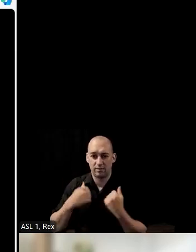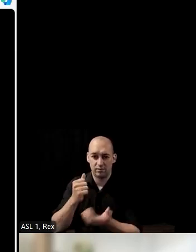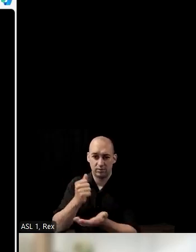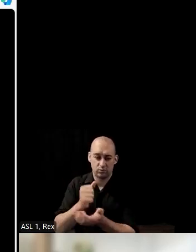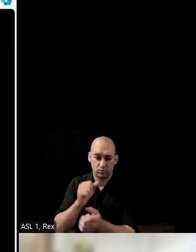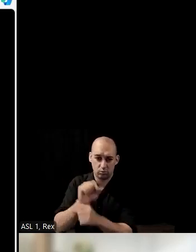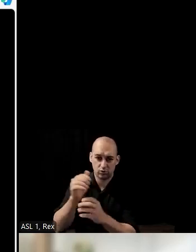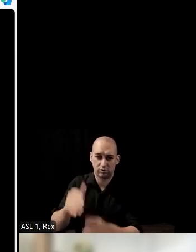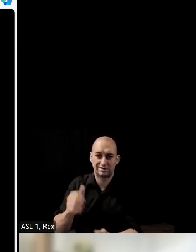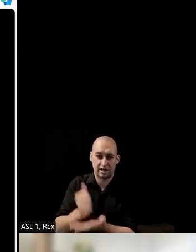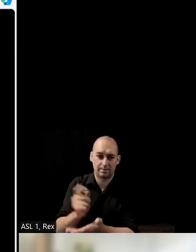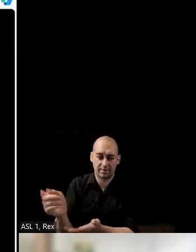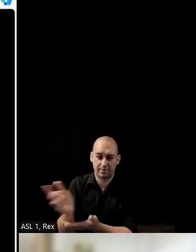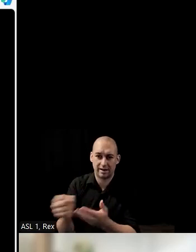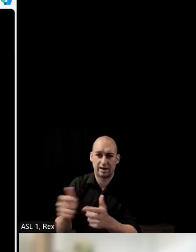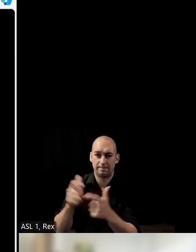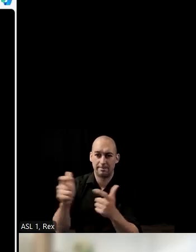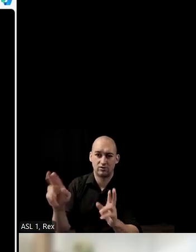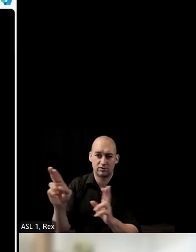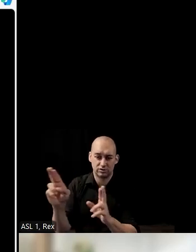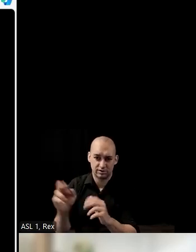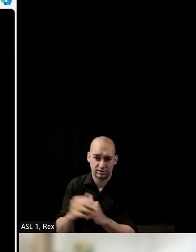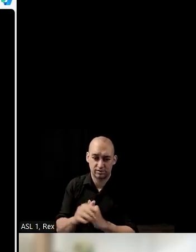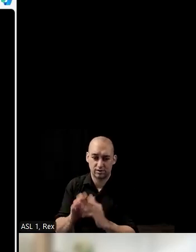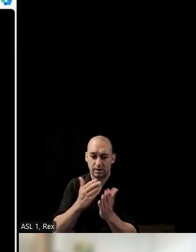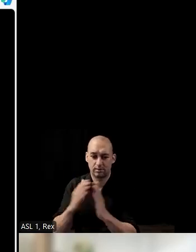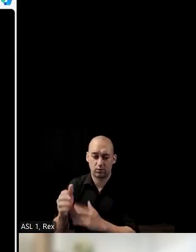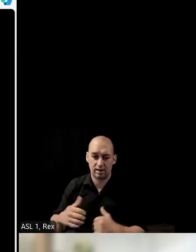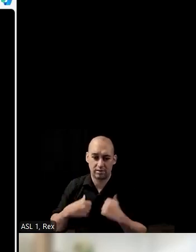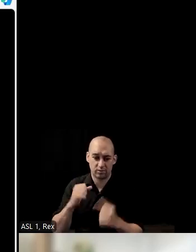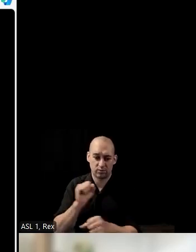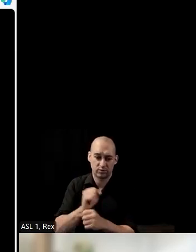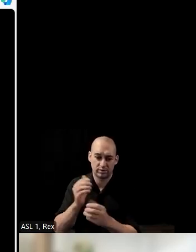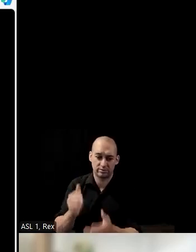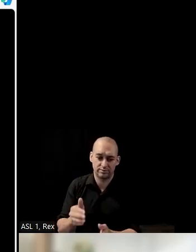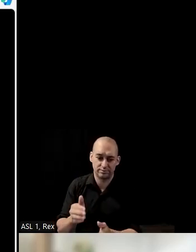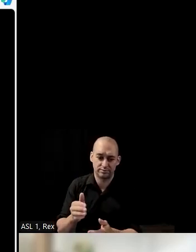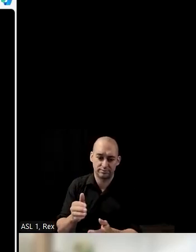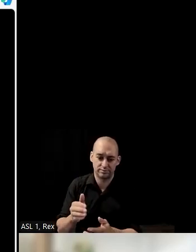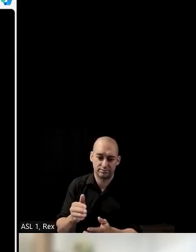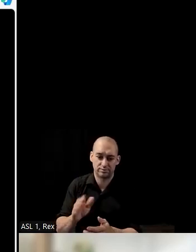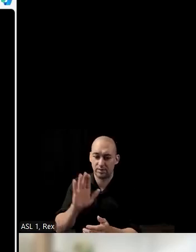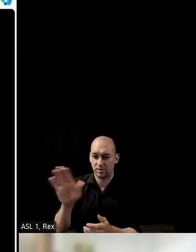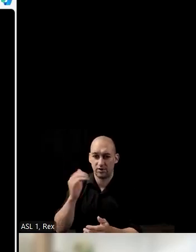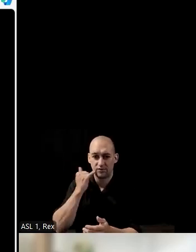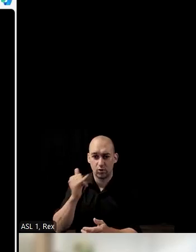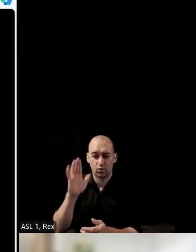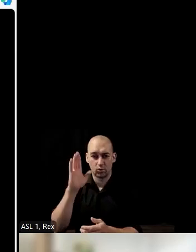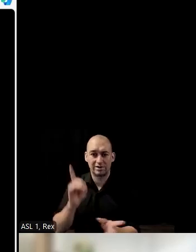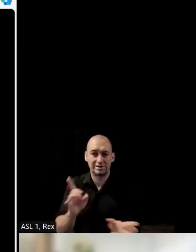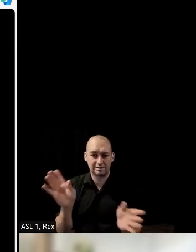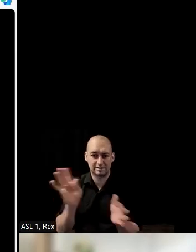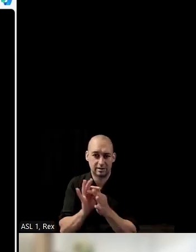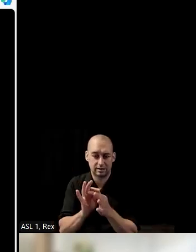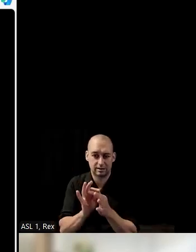refrigerator. So community health workers had a hard time reaching her sometimes, but her phone would be disconnected, help her